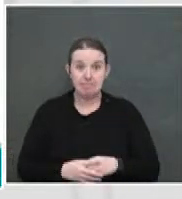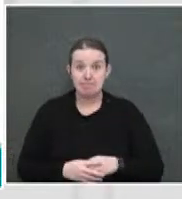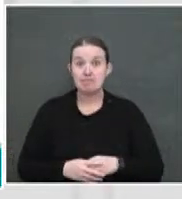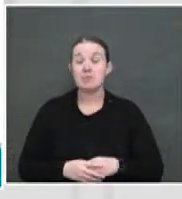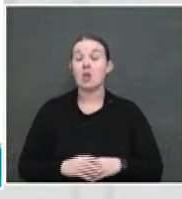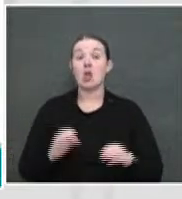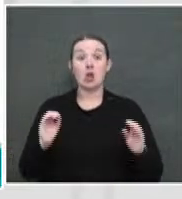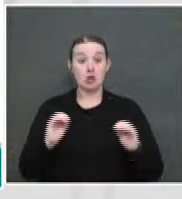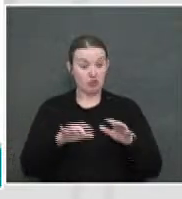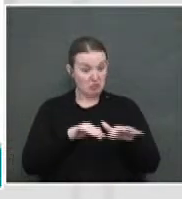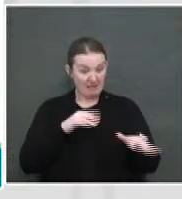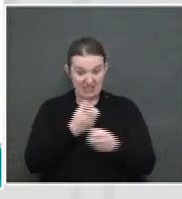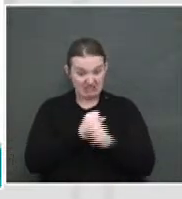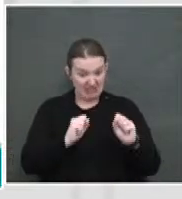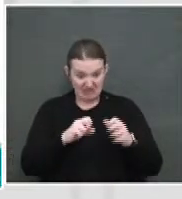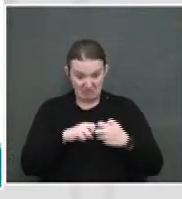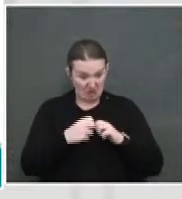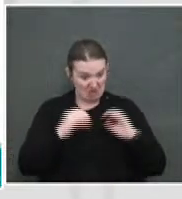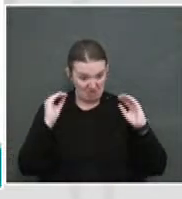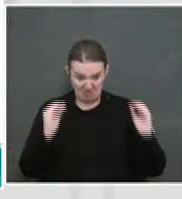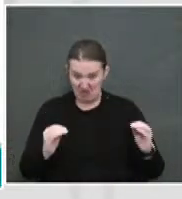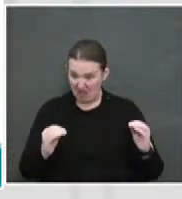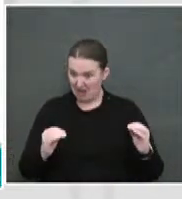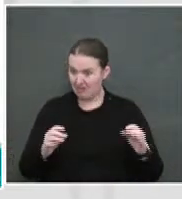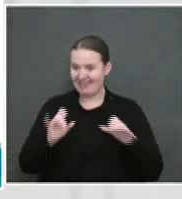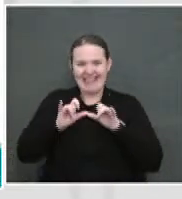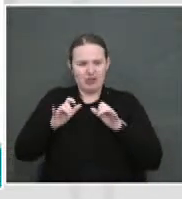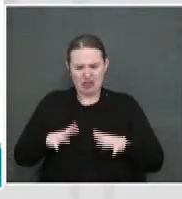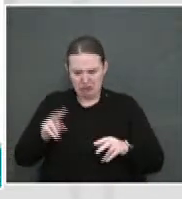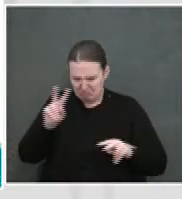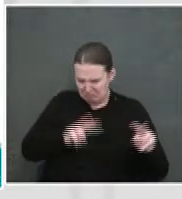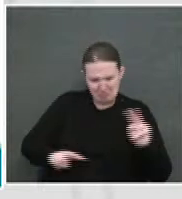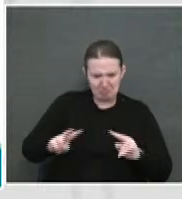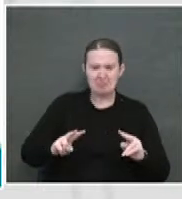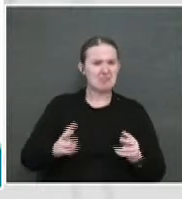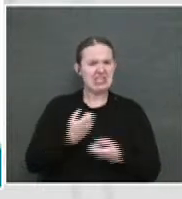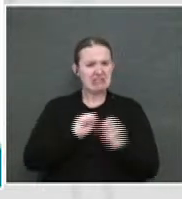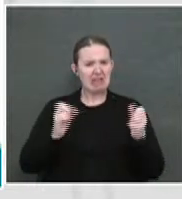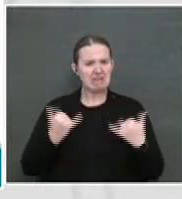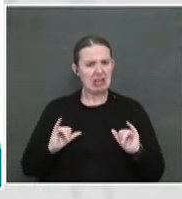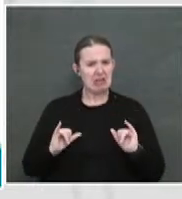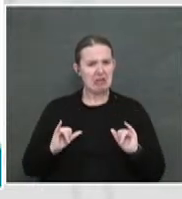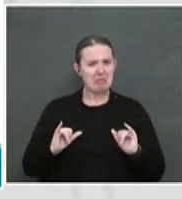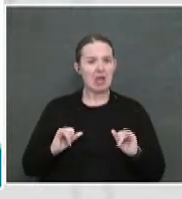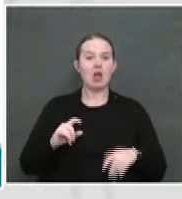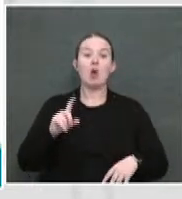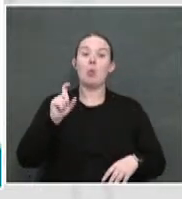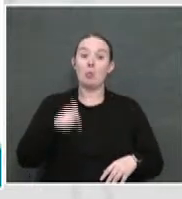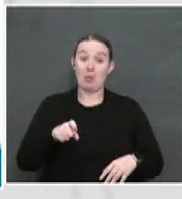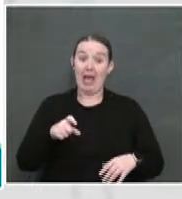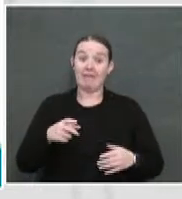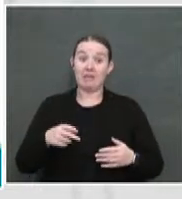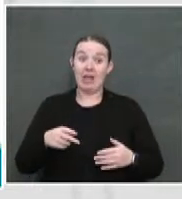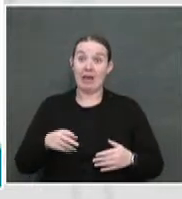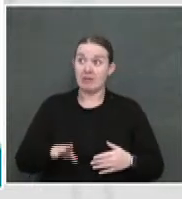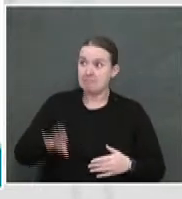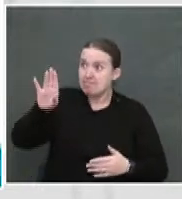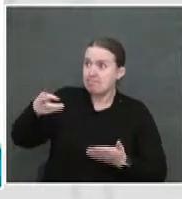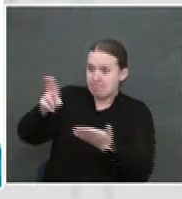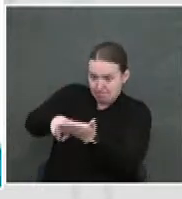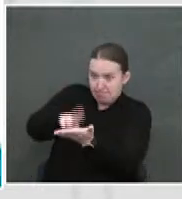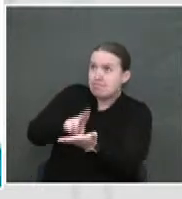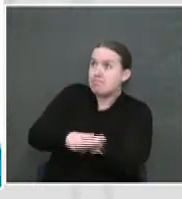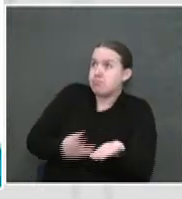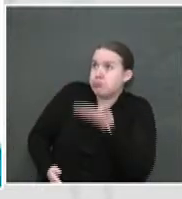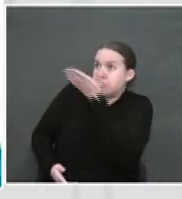traffic safety issue is verified by the Public Works engineer, then a petition is required to restrict parking.